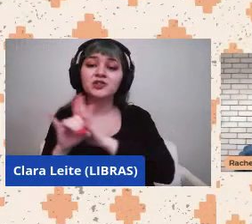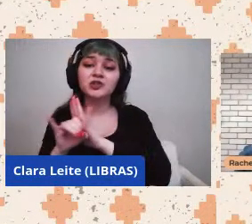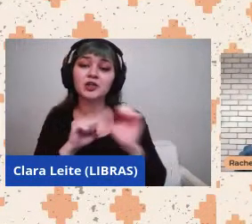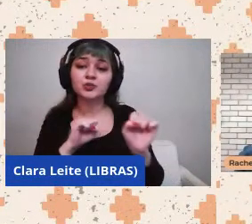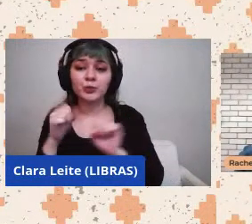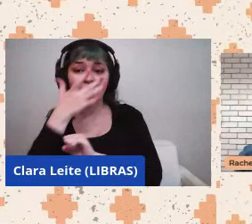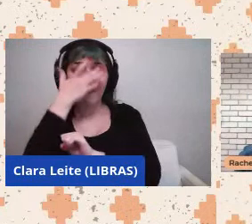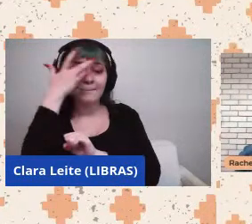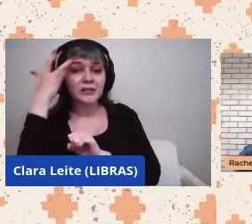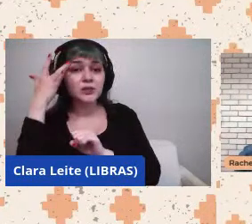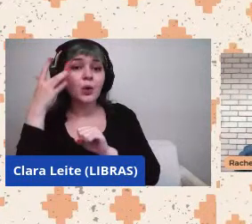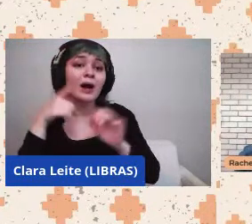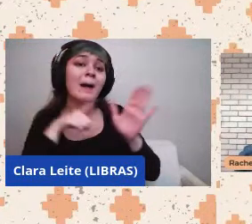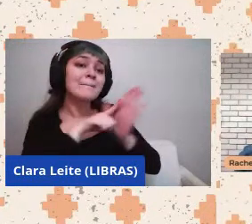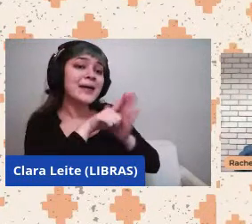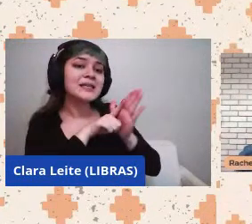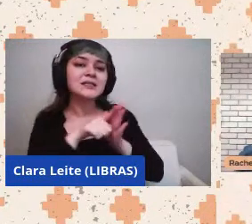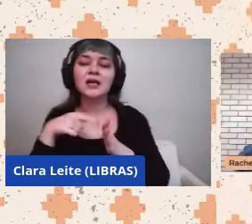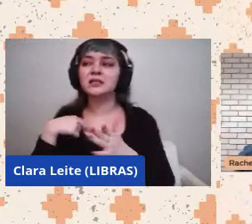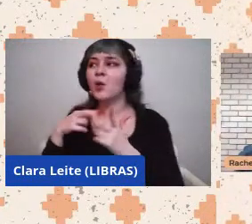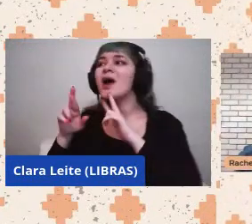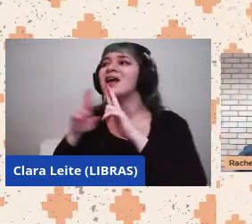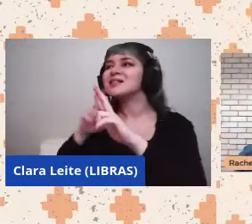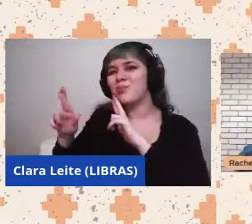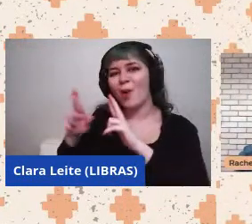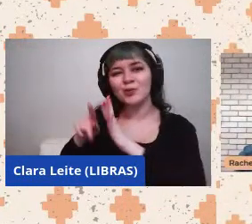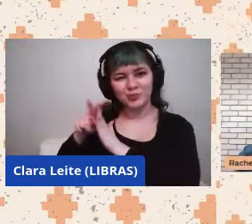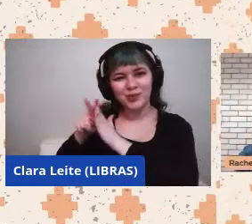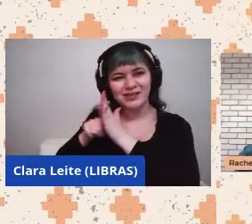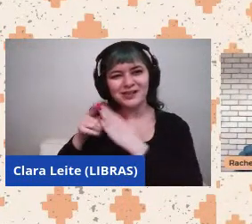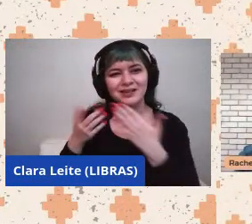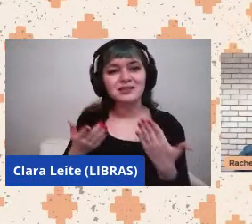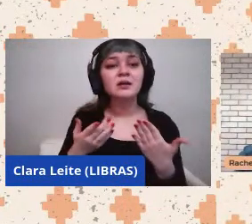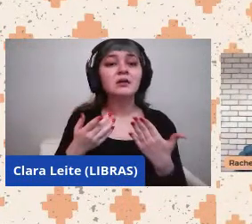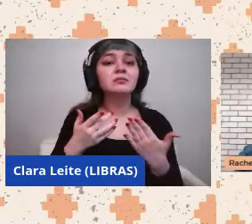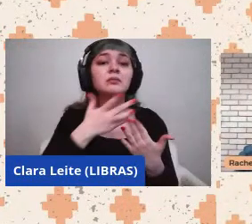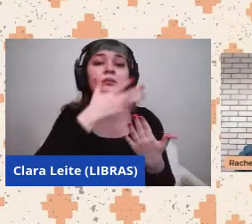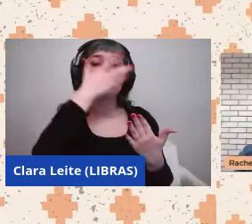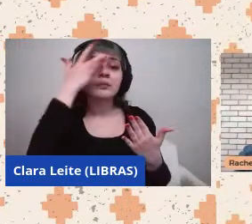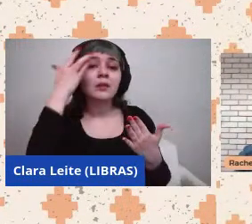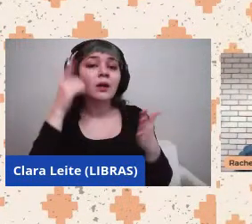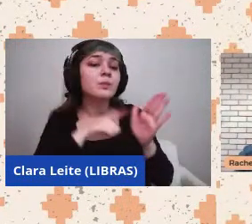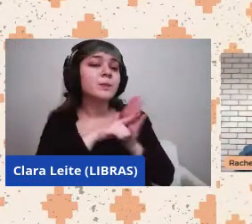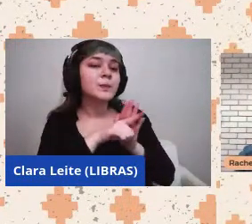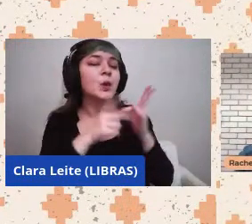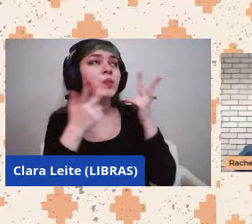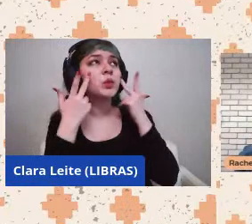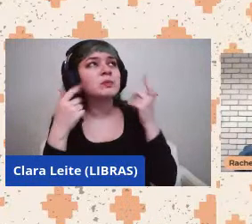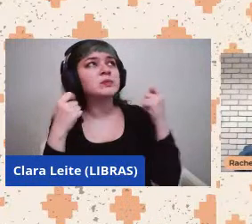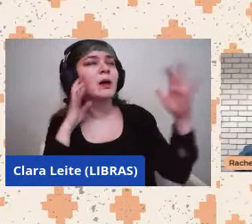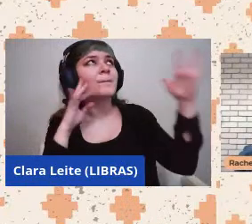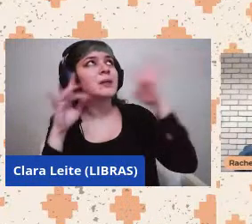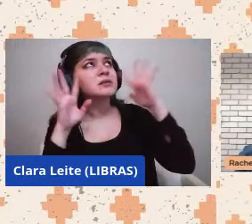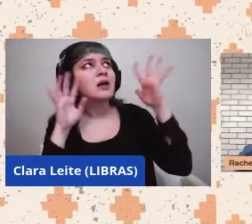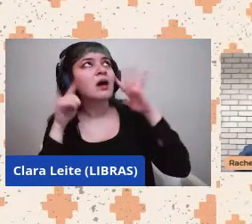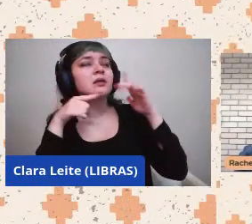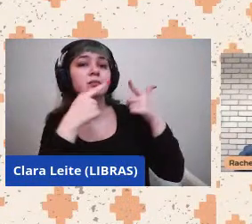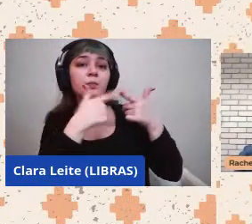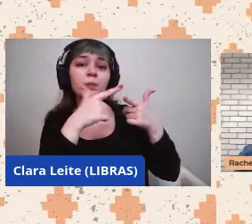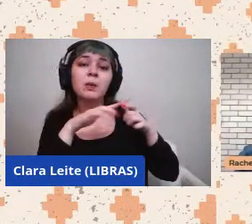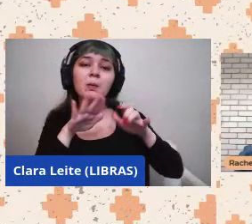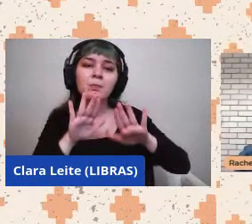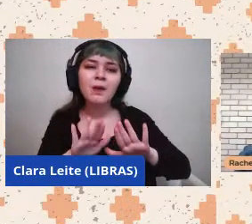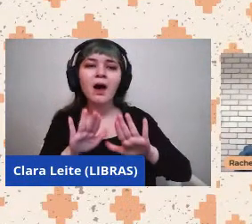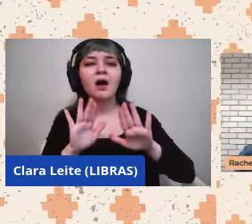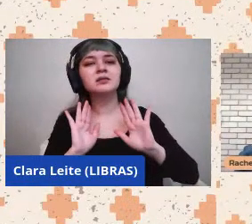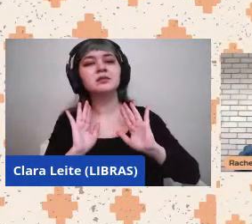conducting research. Researchers are often required to reflect on these kinds of issues, but are often